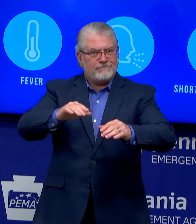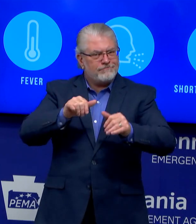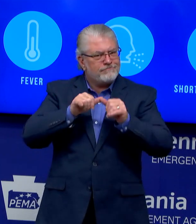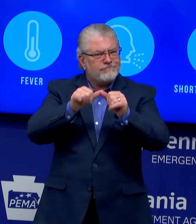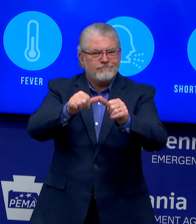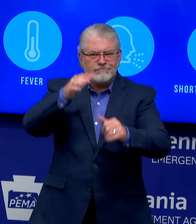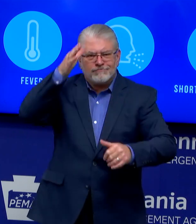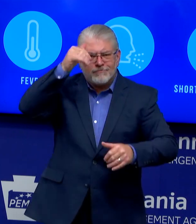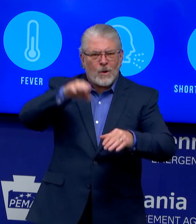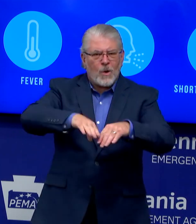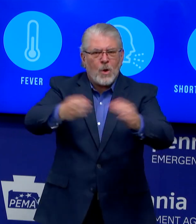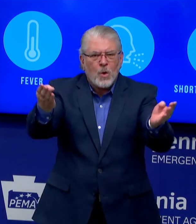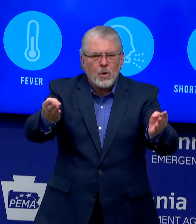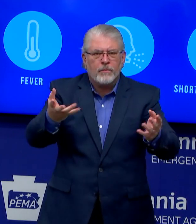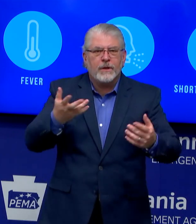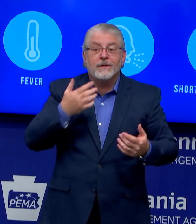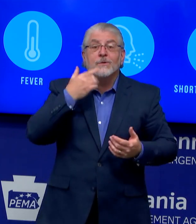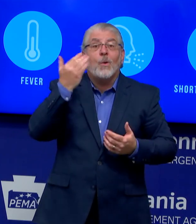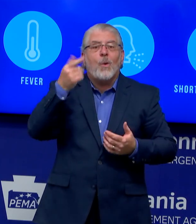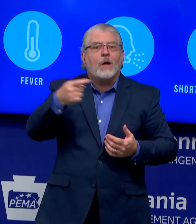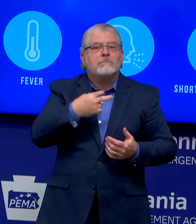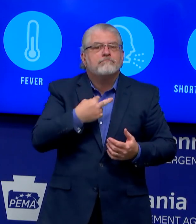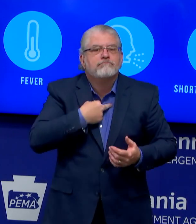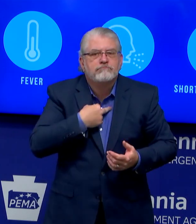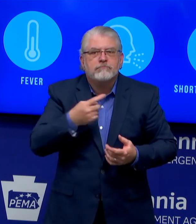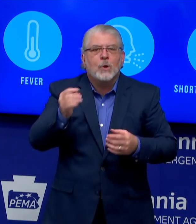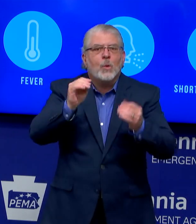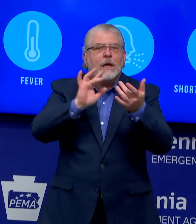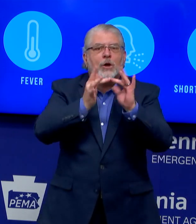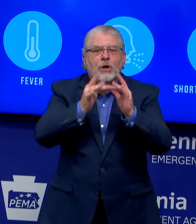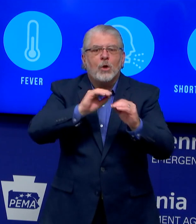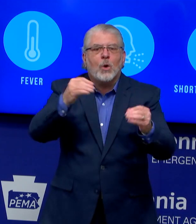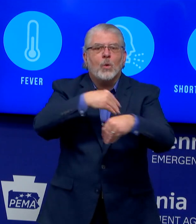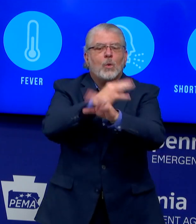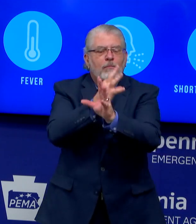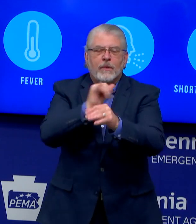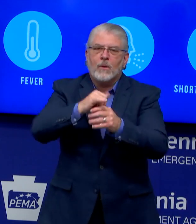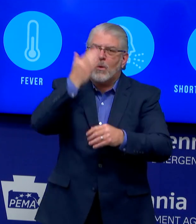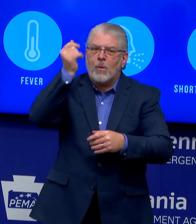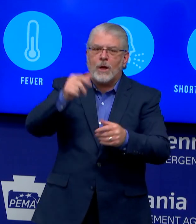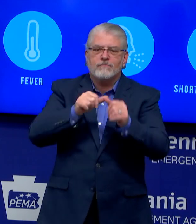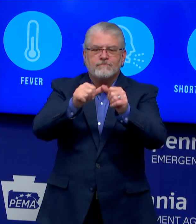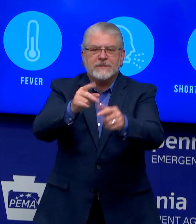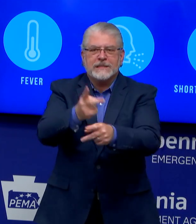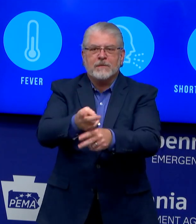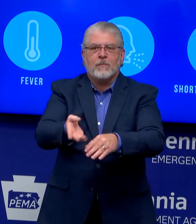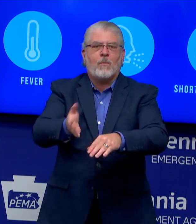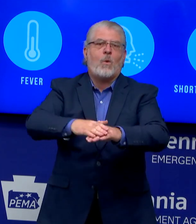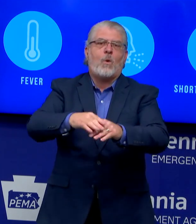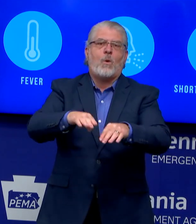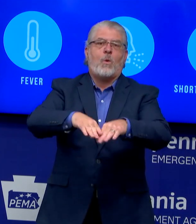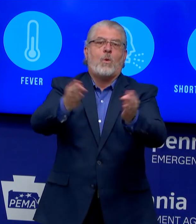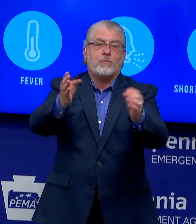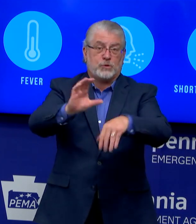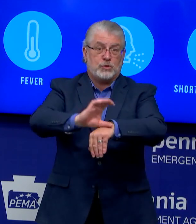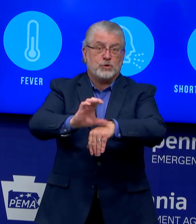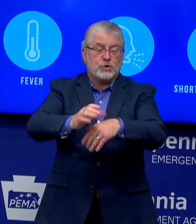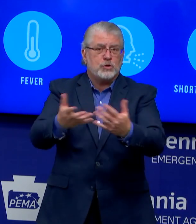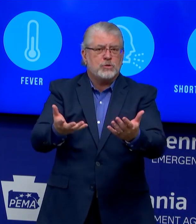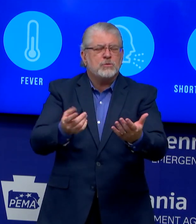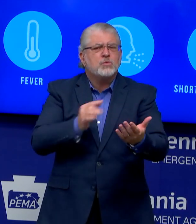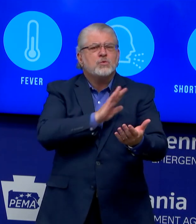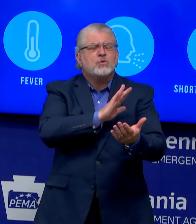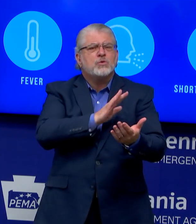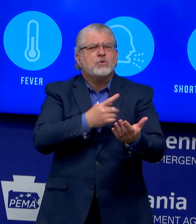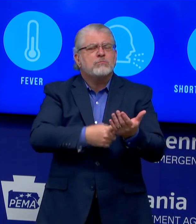troubled times, will turn to their faith and to their spirituality and religion at these difficult times. But